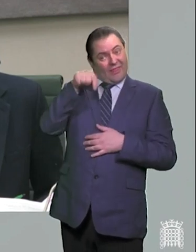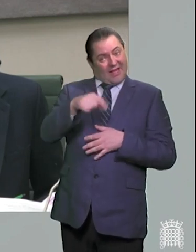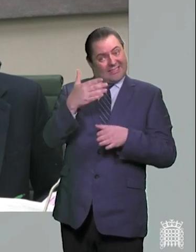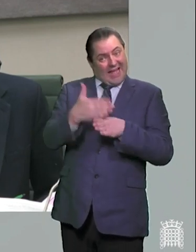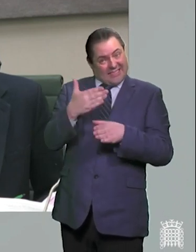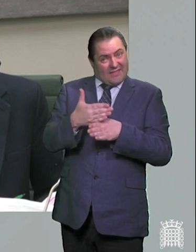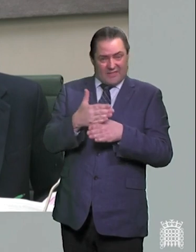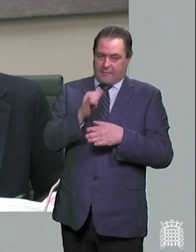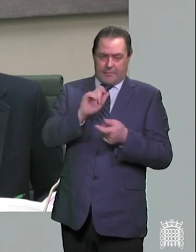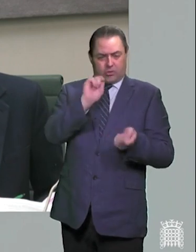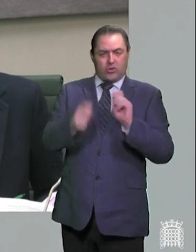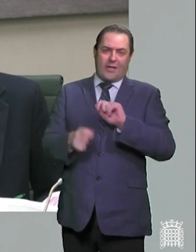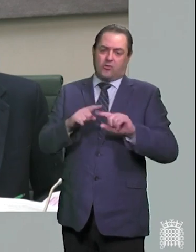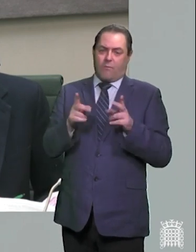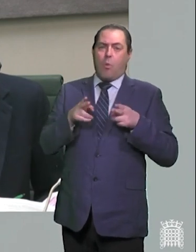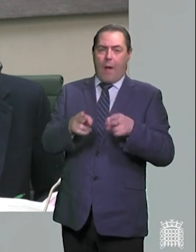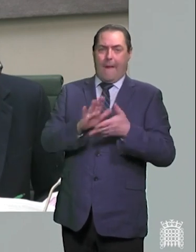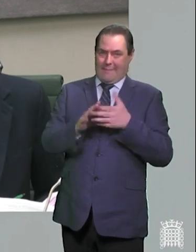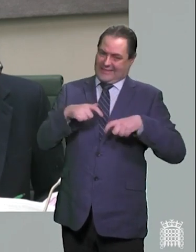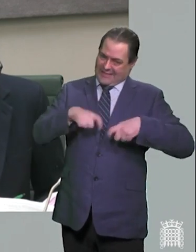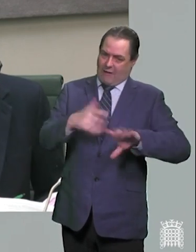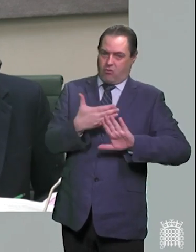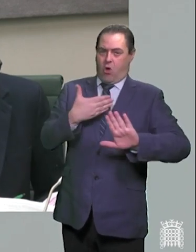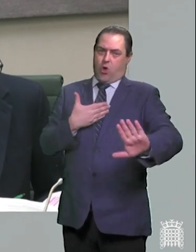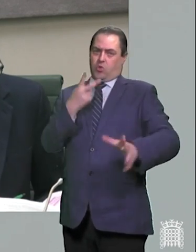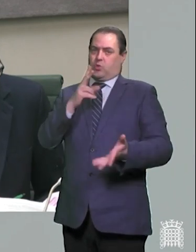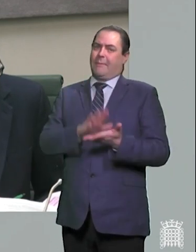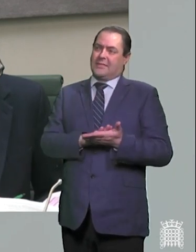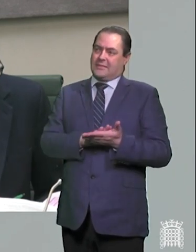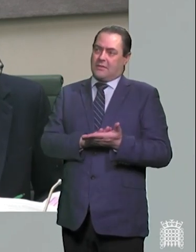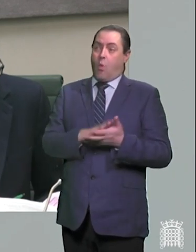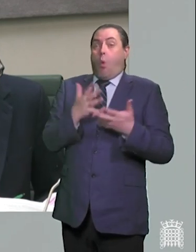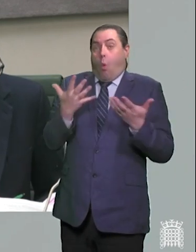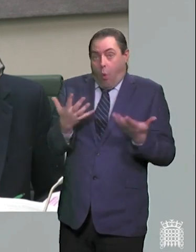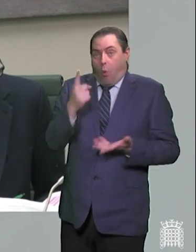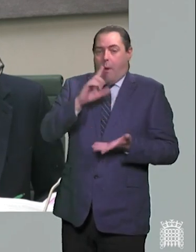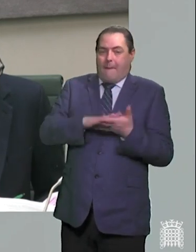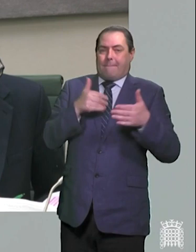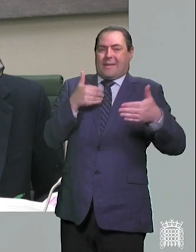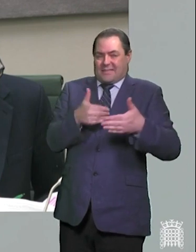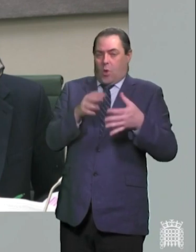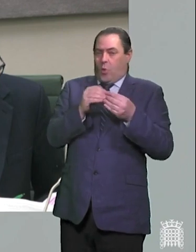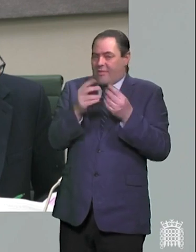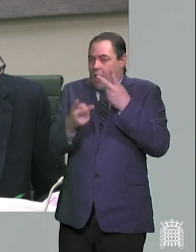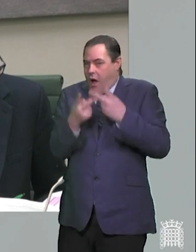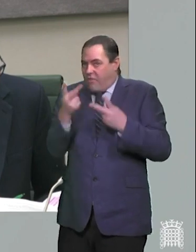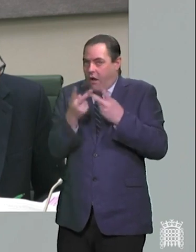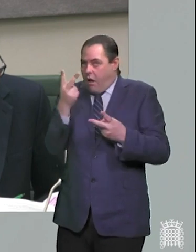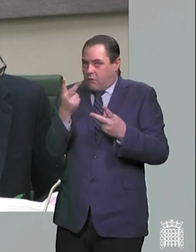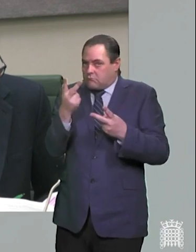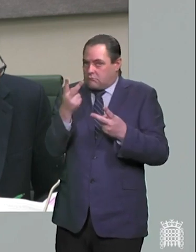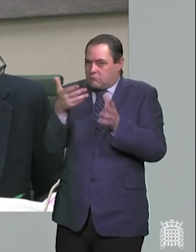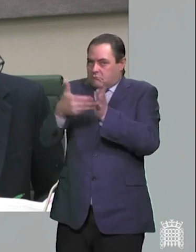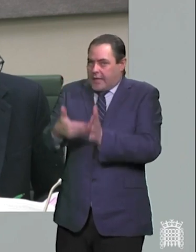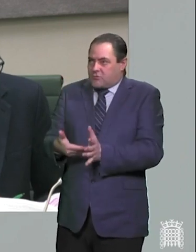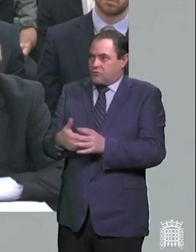activity be redesigned to maintain a 2 metre social distance or 1 metre with risk mitigations where 2 metres is